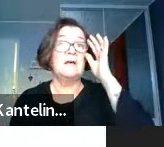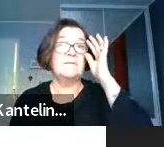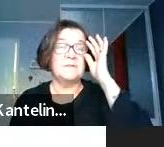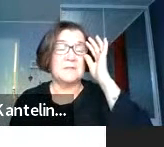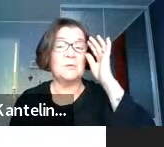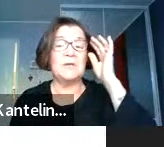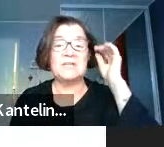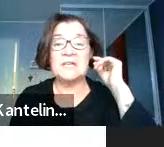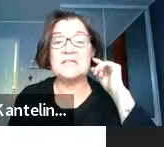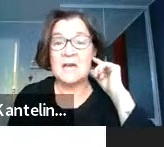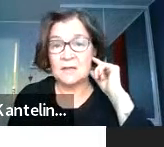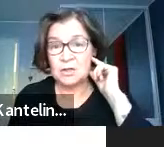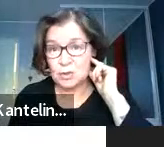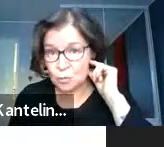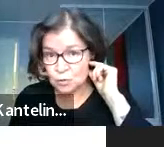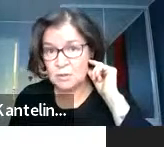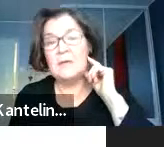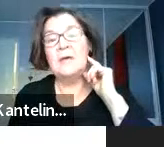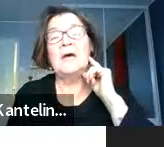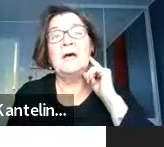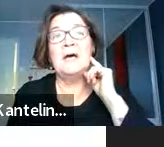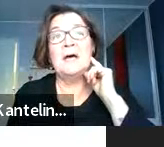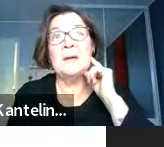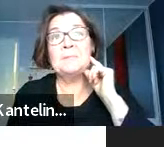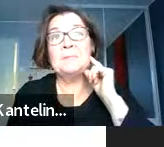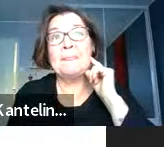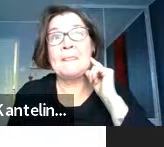countries, Swedish is understood.